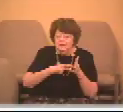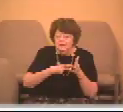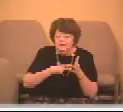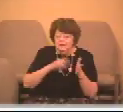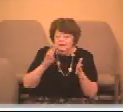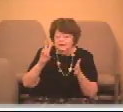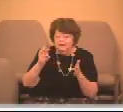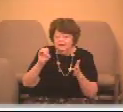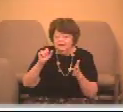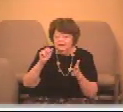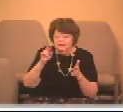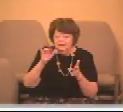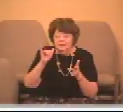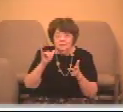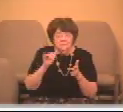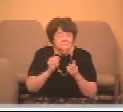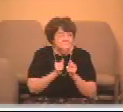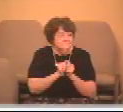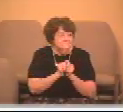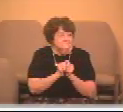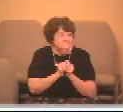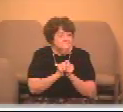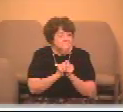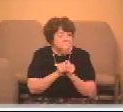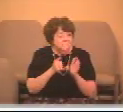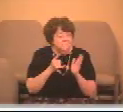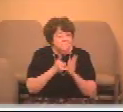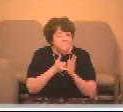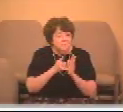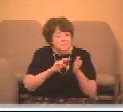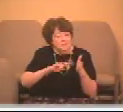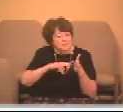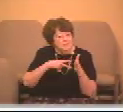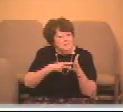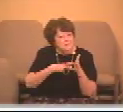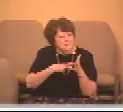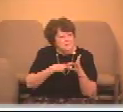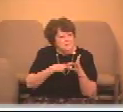know whether you know this or not. Weary can also be defined